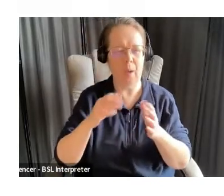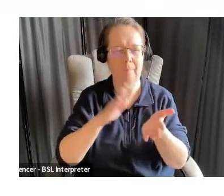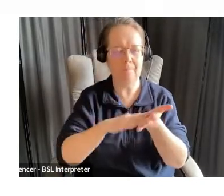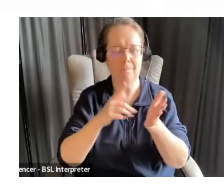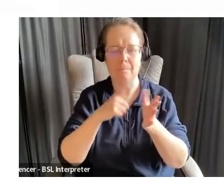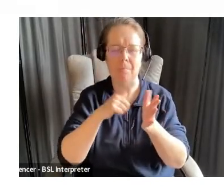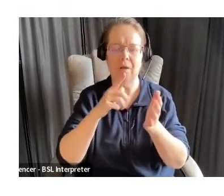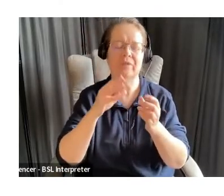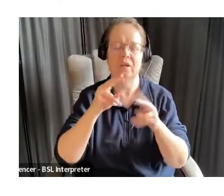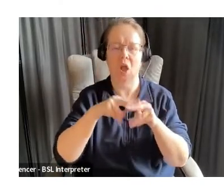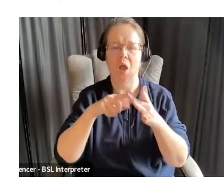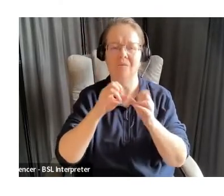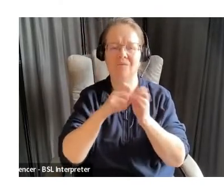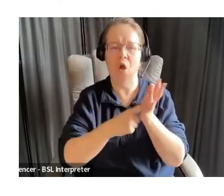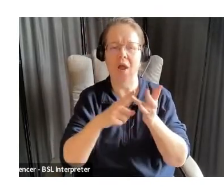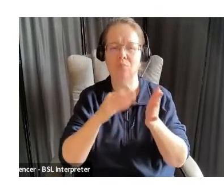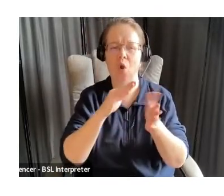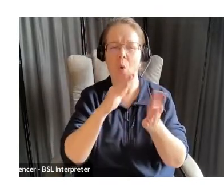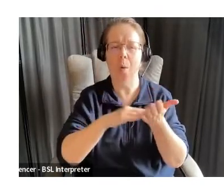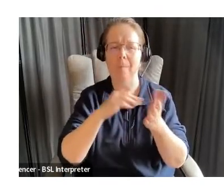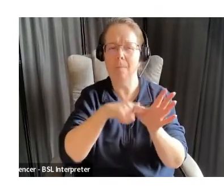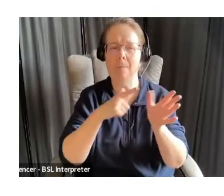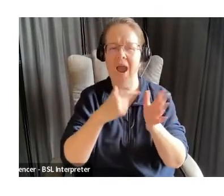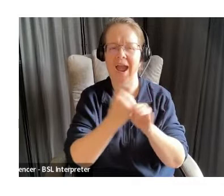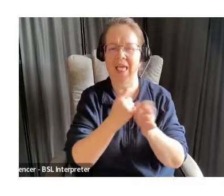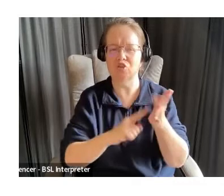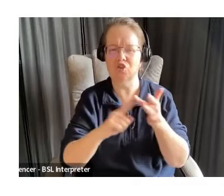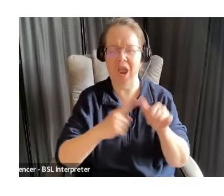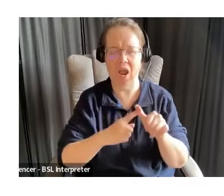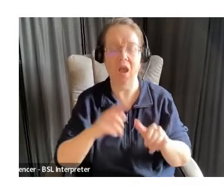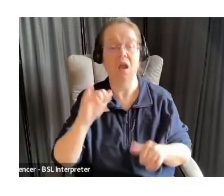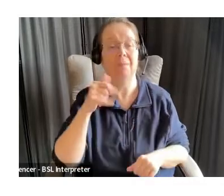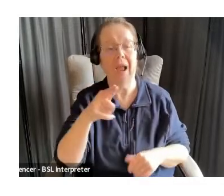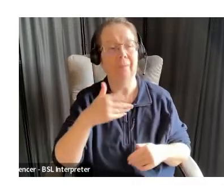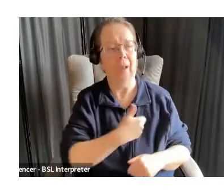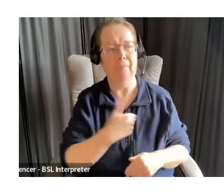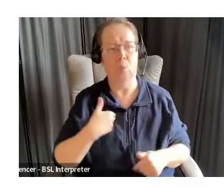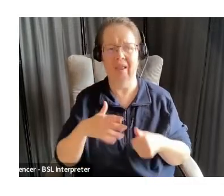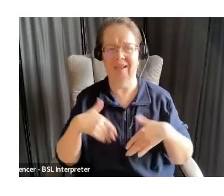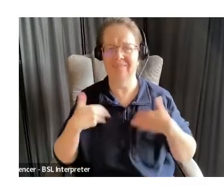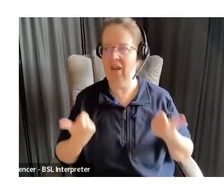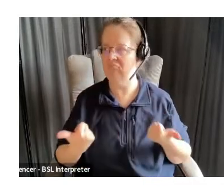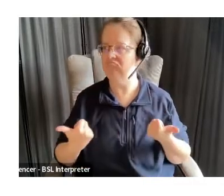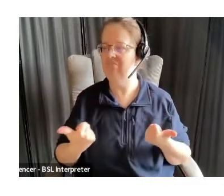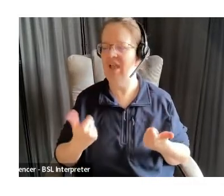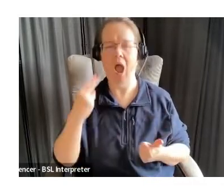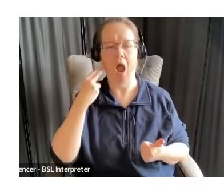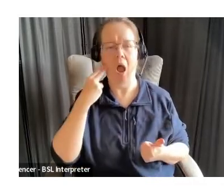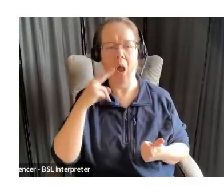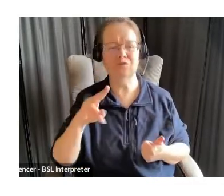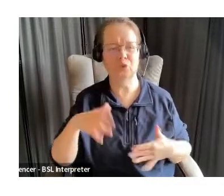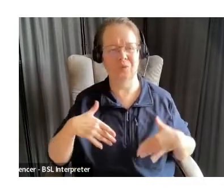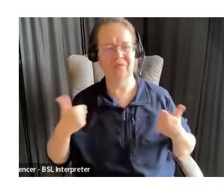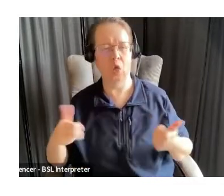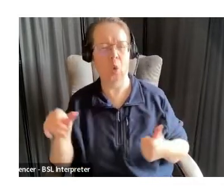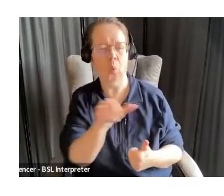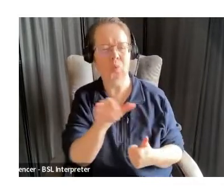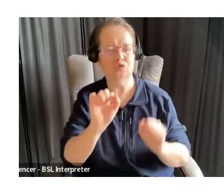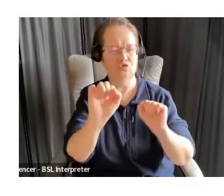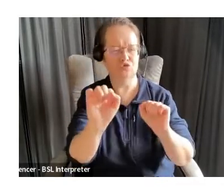your energy may be up and best in the morning or in the afternoon. So why